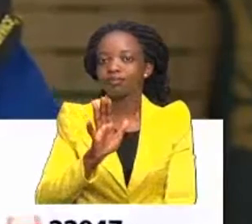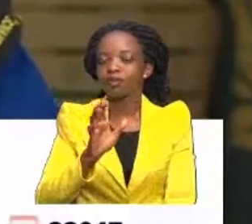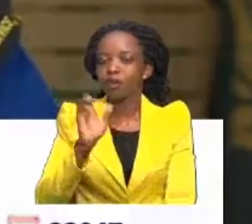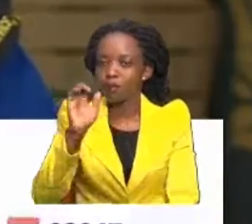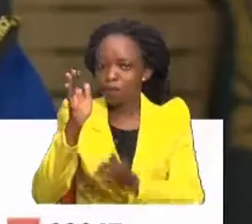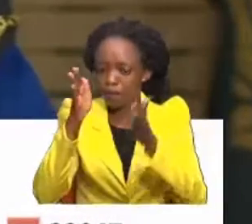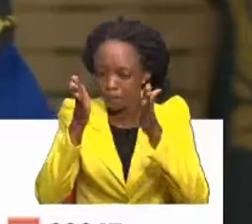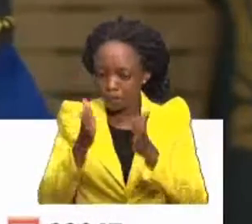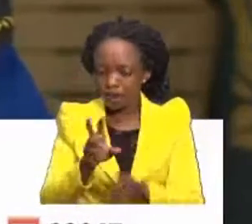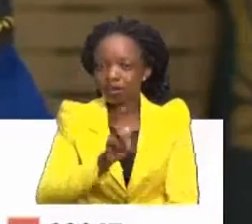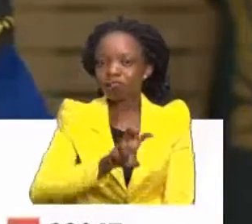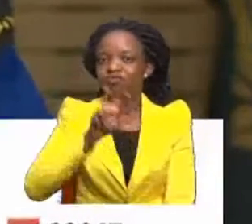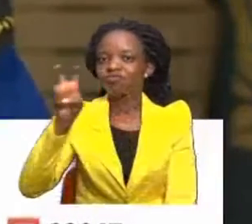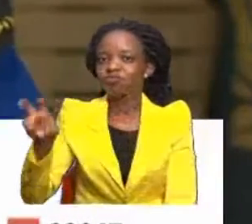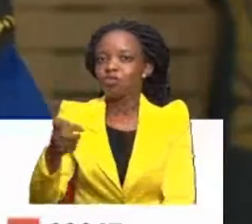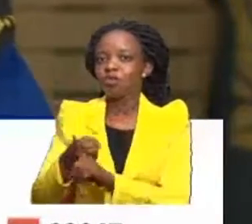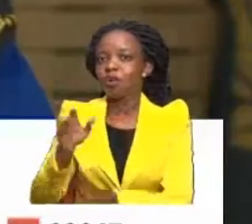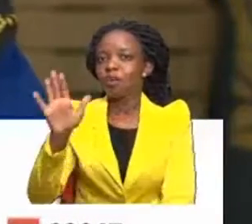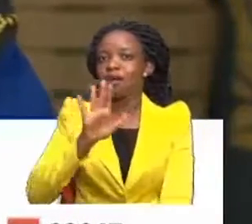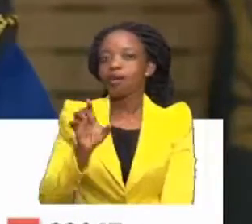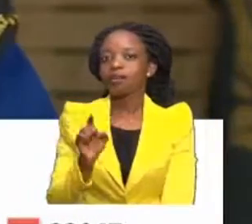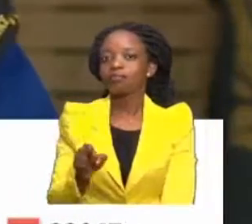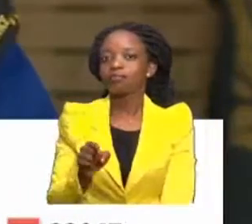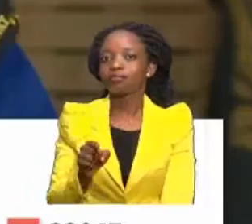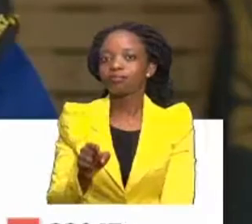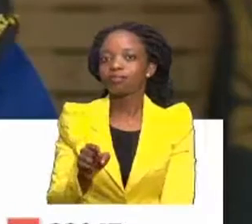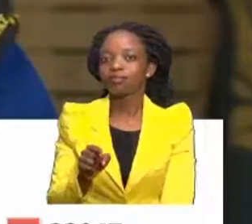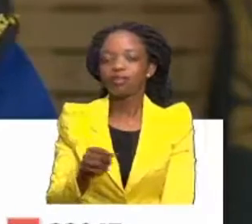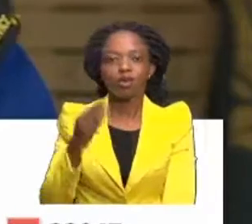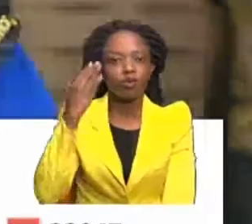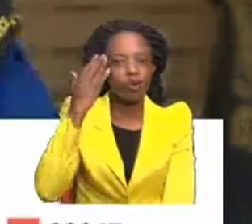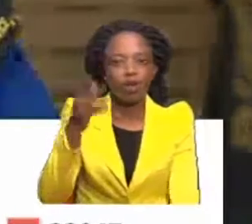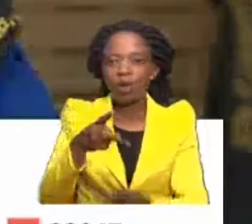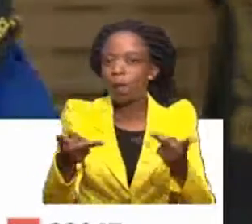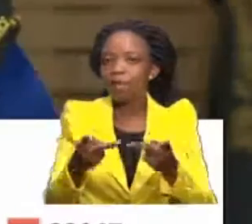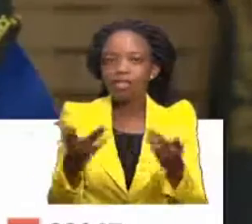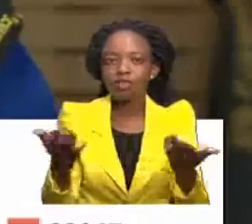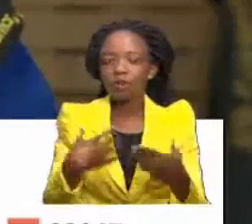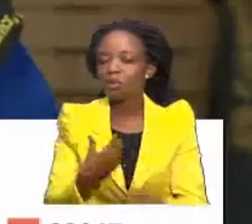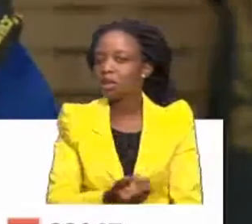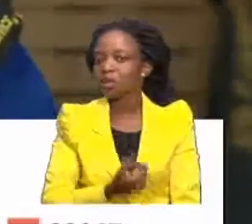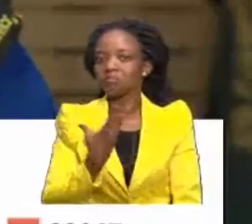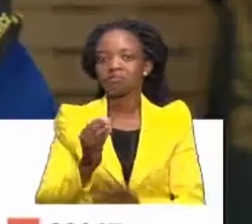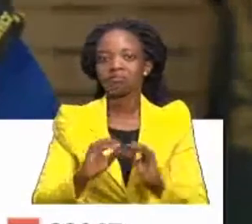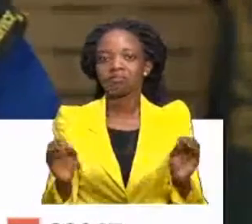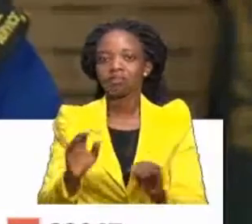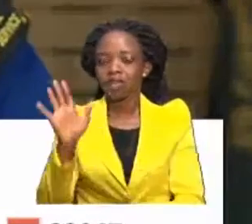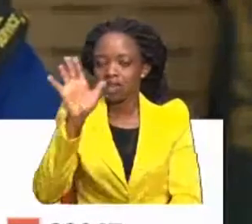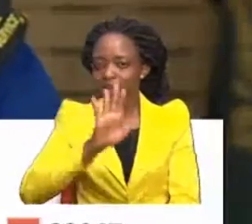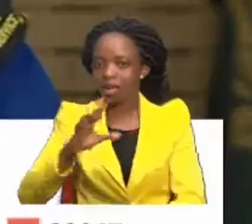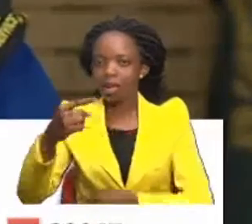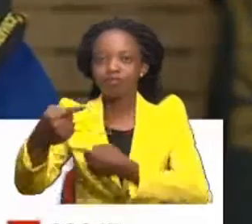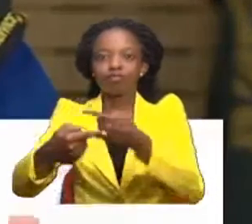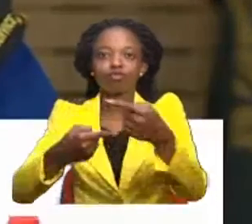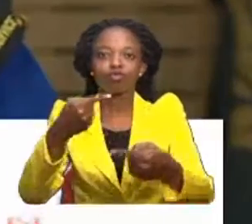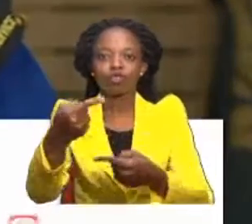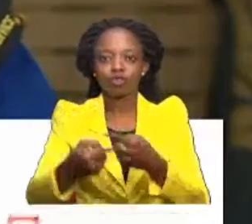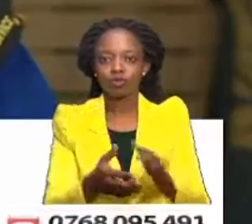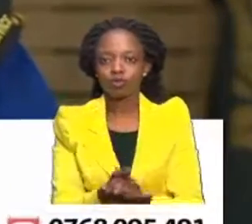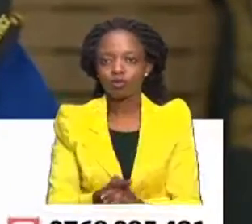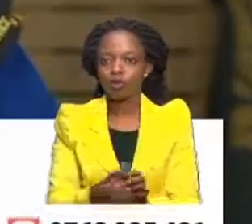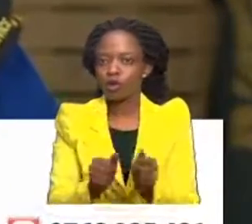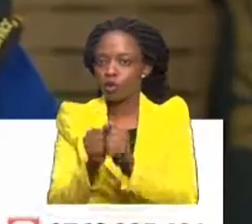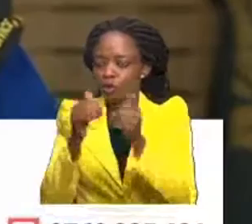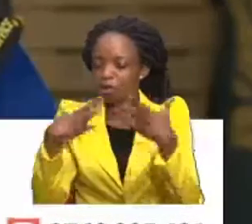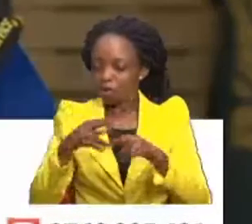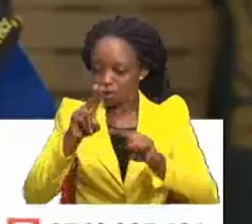you out of that vehicle. Does not matter at what point, and the vehicle will continue with those who